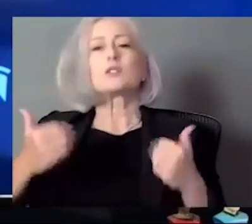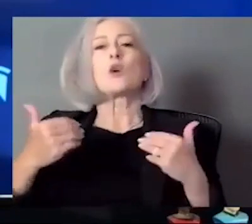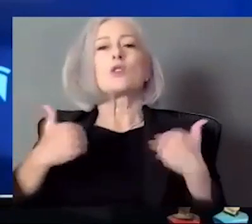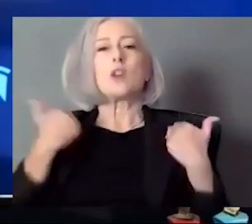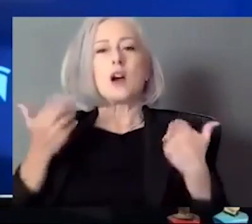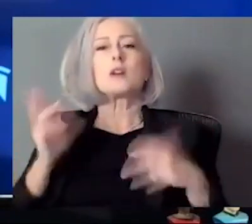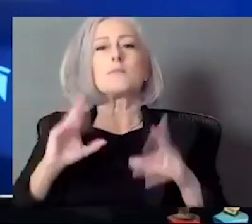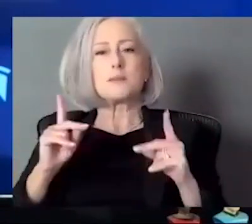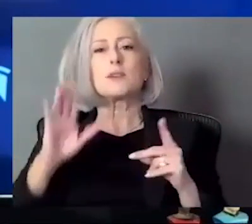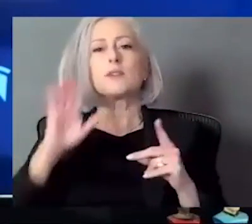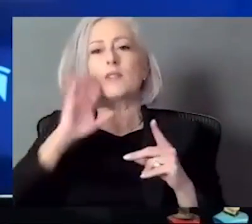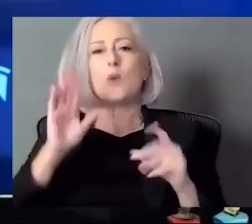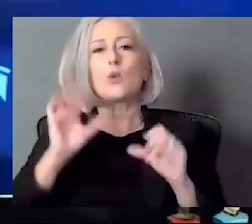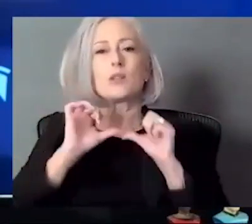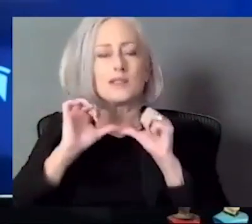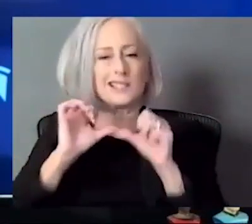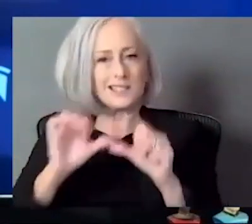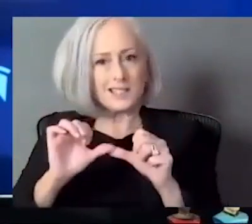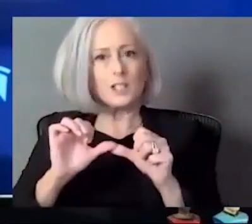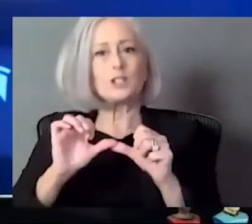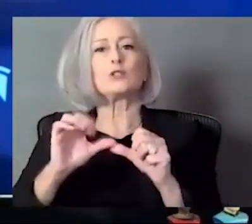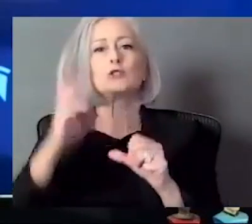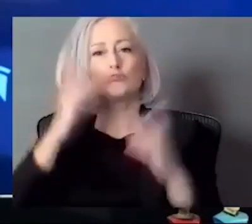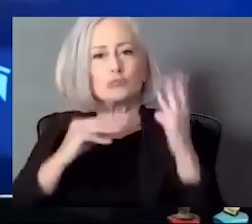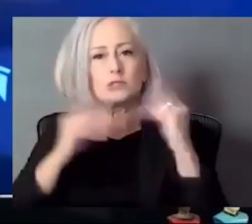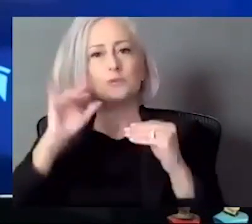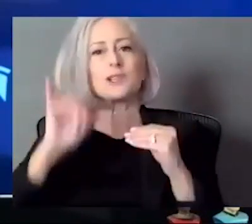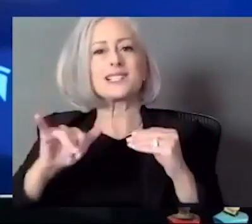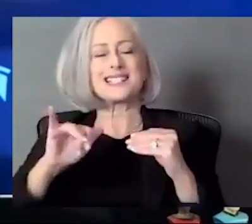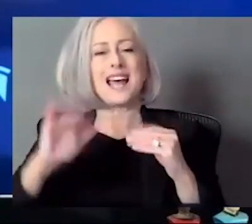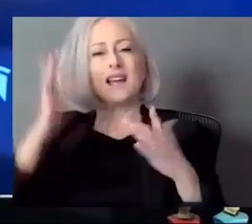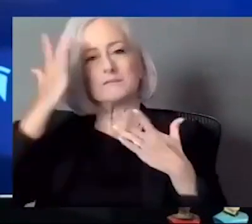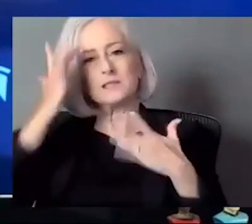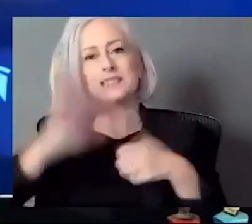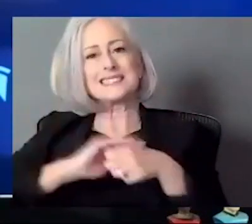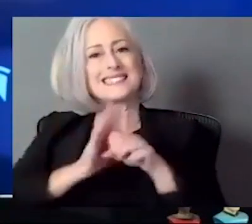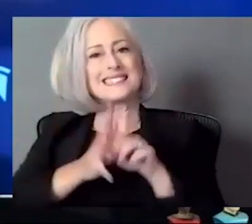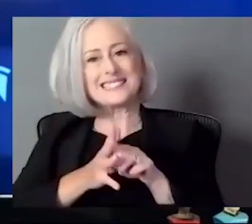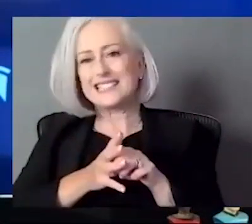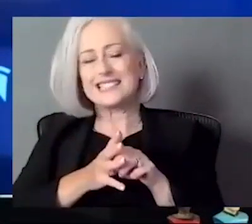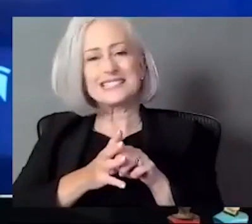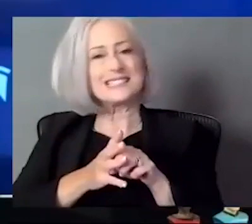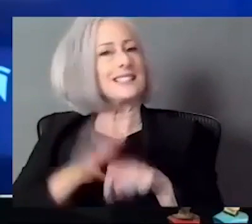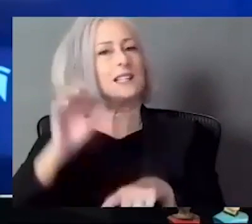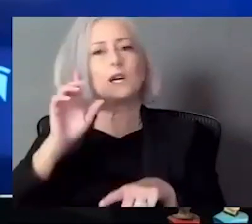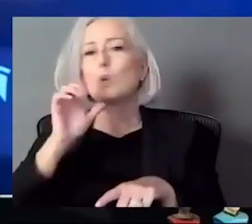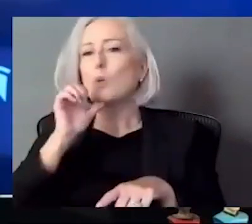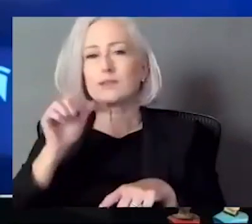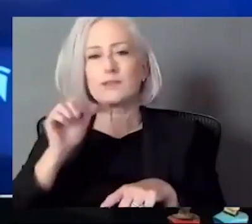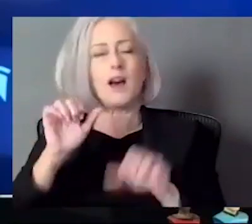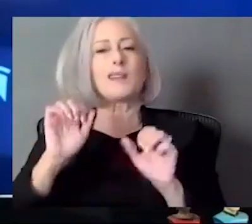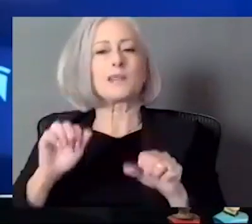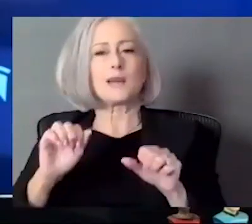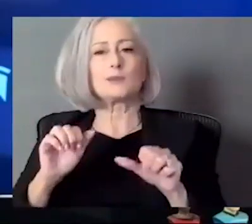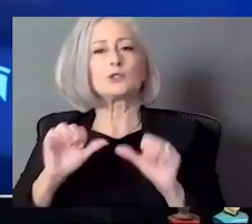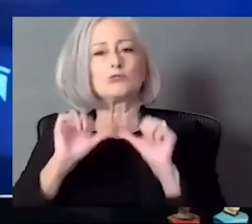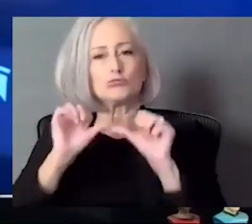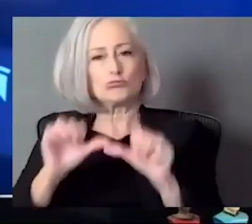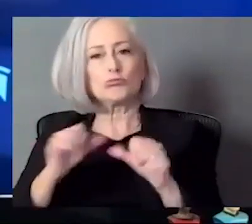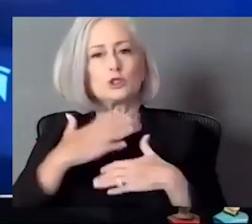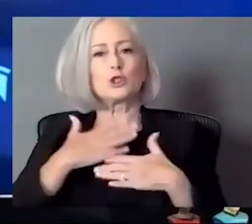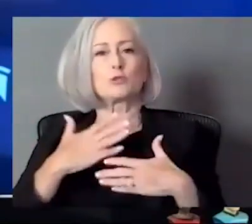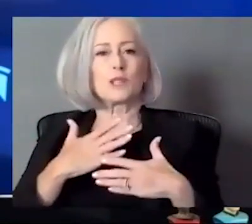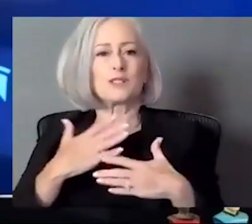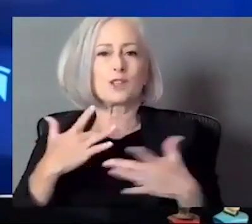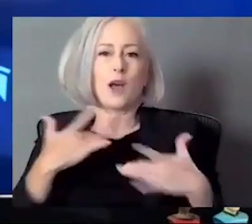they're not going to be able to breathe. And there's just nothing you can do to solve that, and short of a lung transplant, which has its own set of problems.